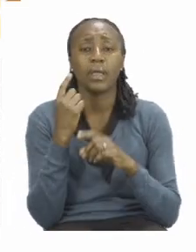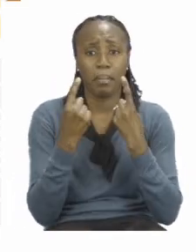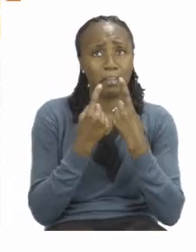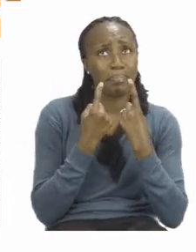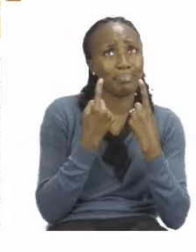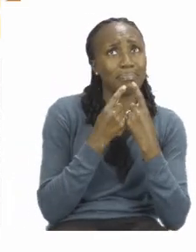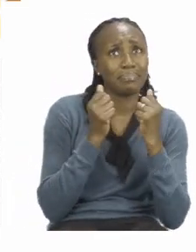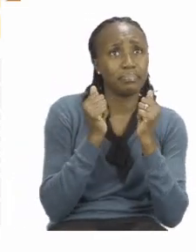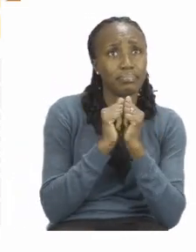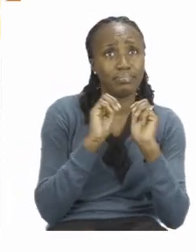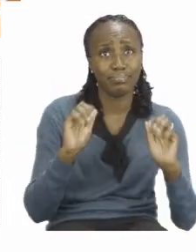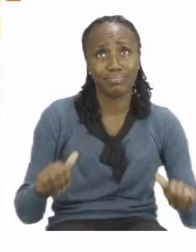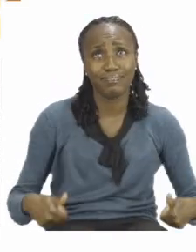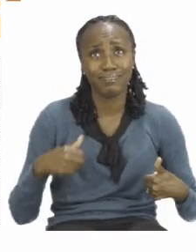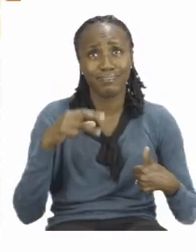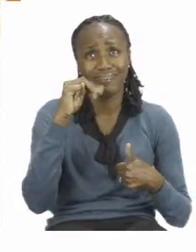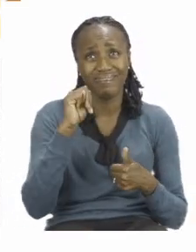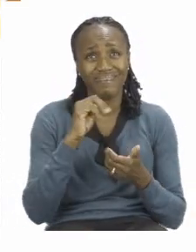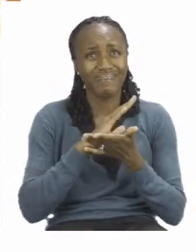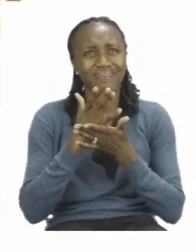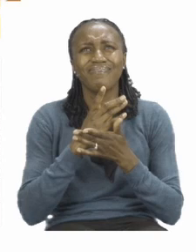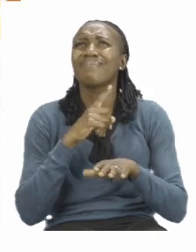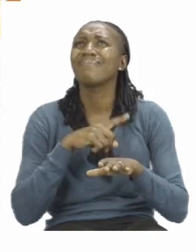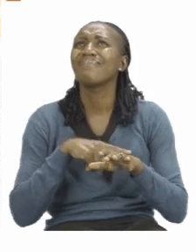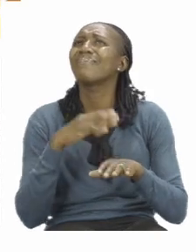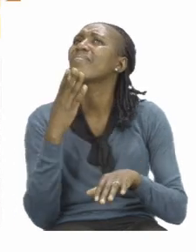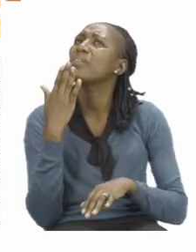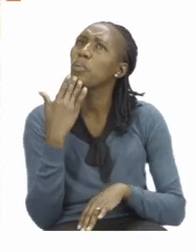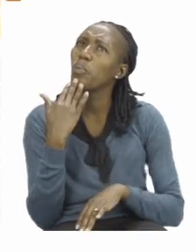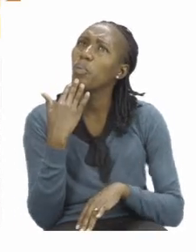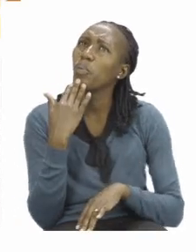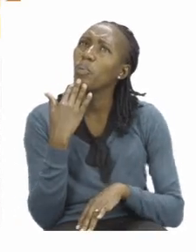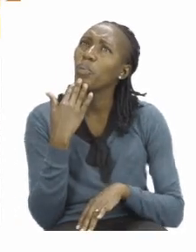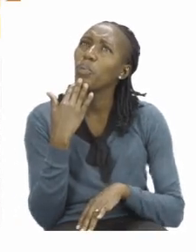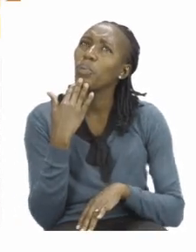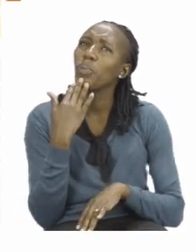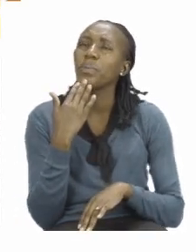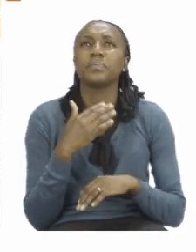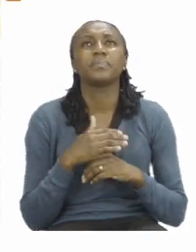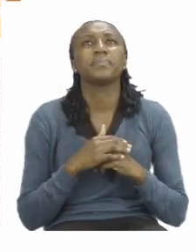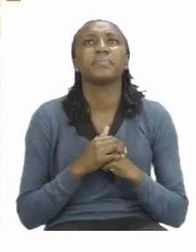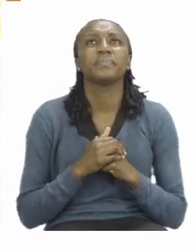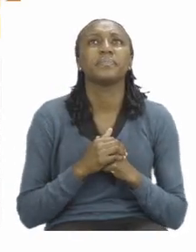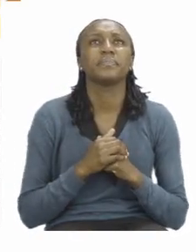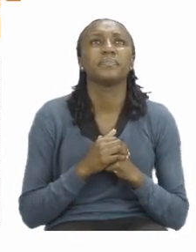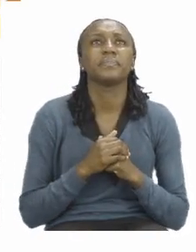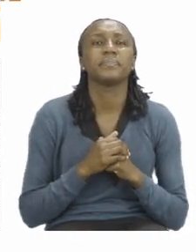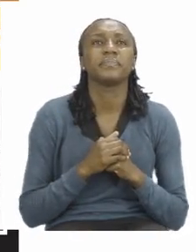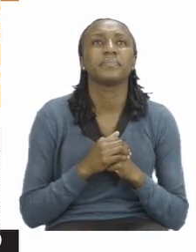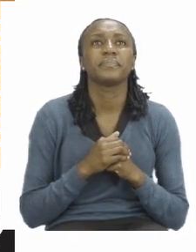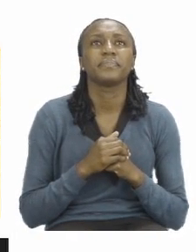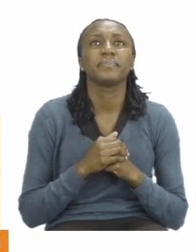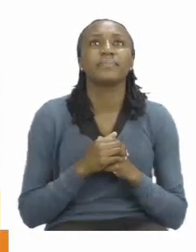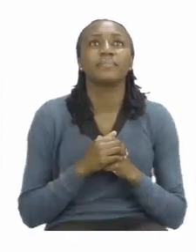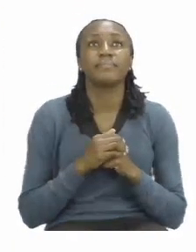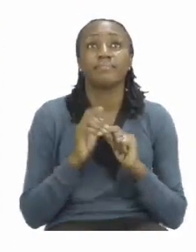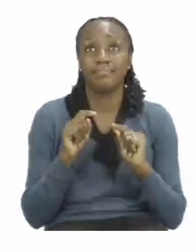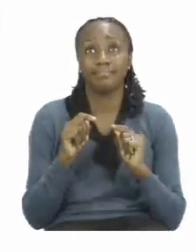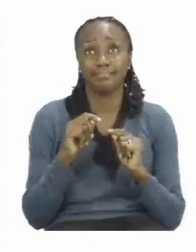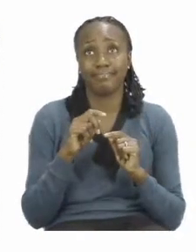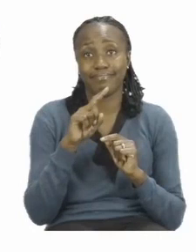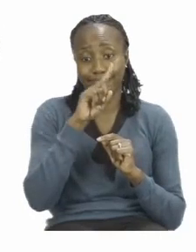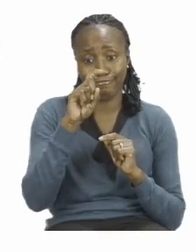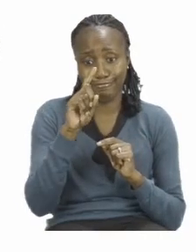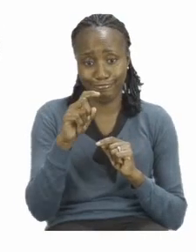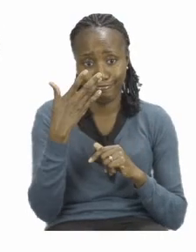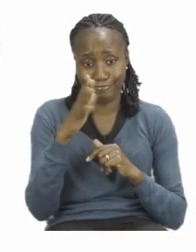Who plays with Mike sometimes? So now that we have read the